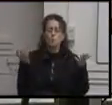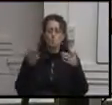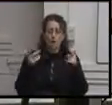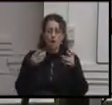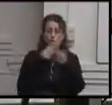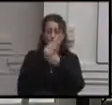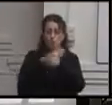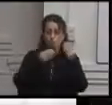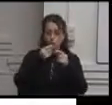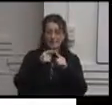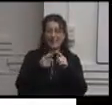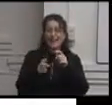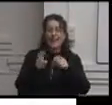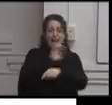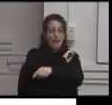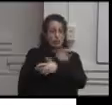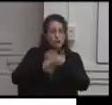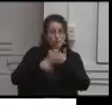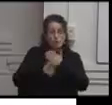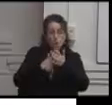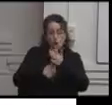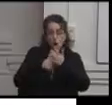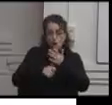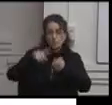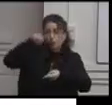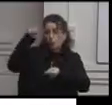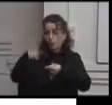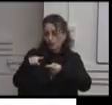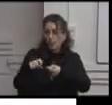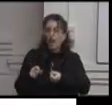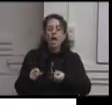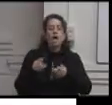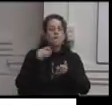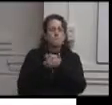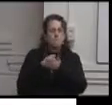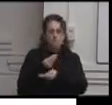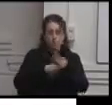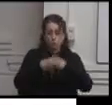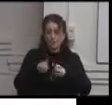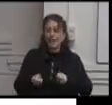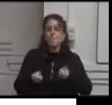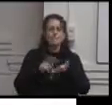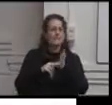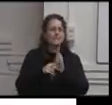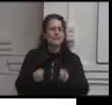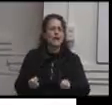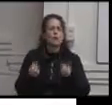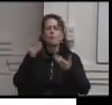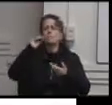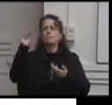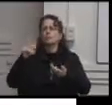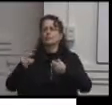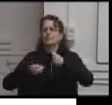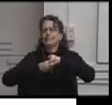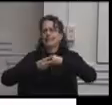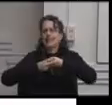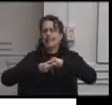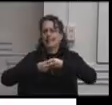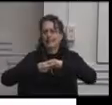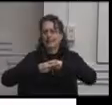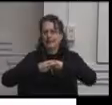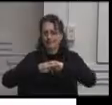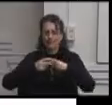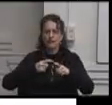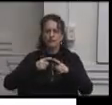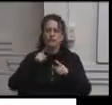budget. And this has been adjusted for weather and adjusted to the